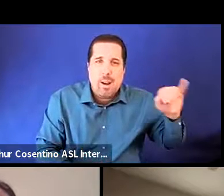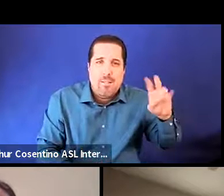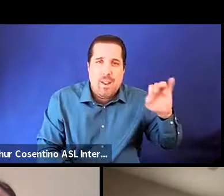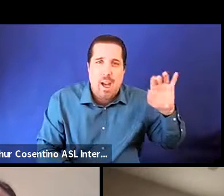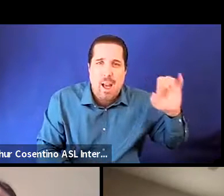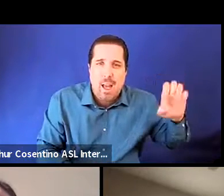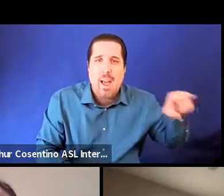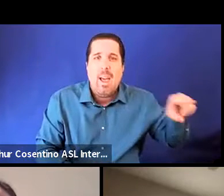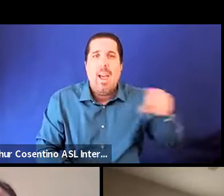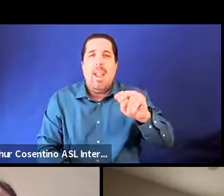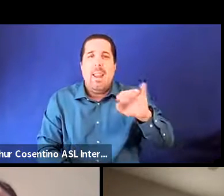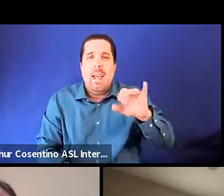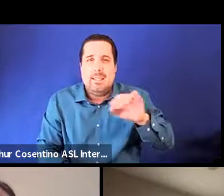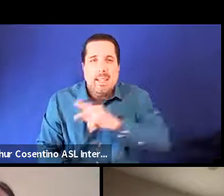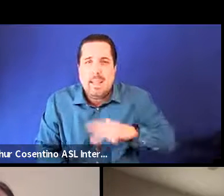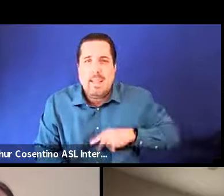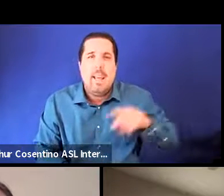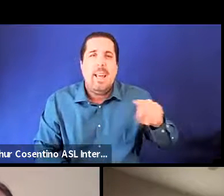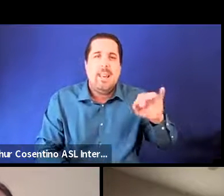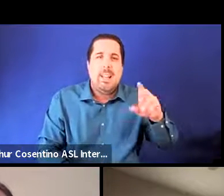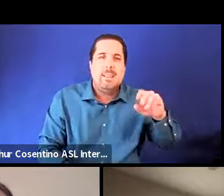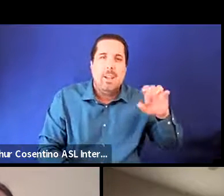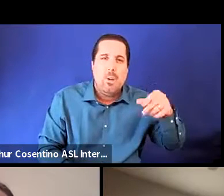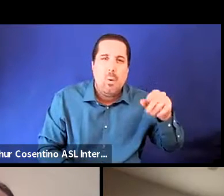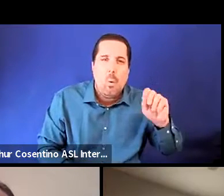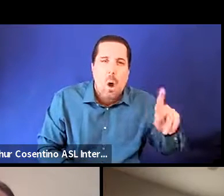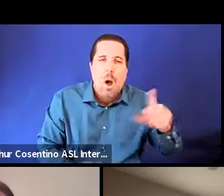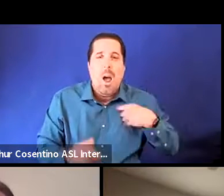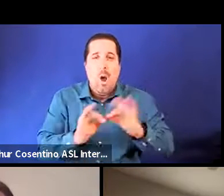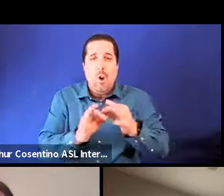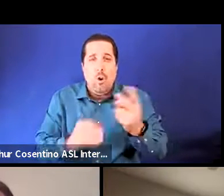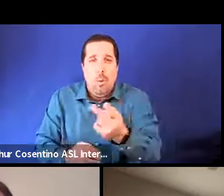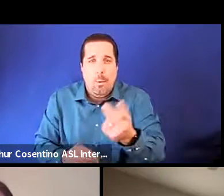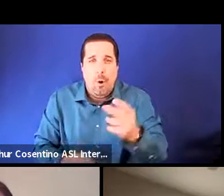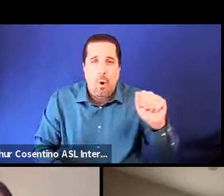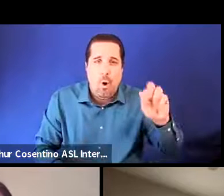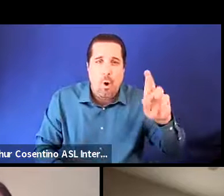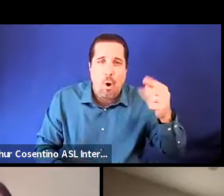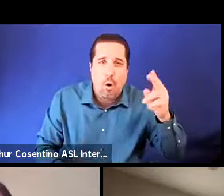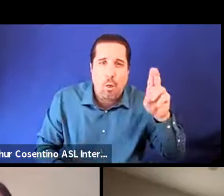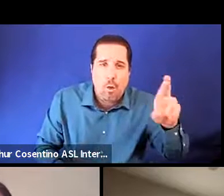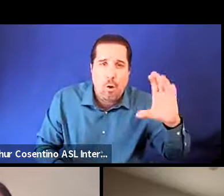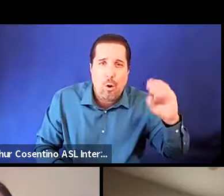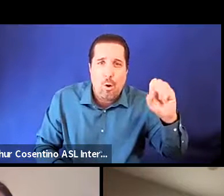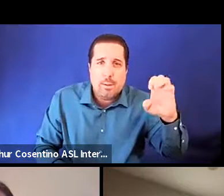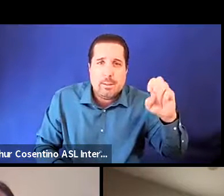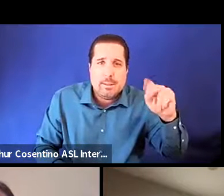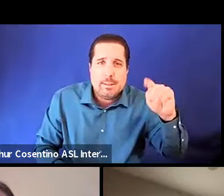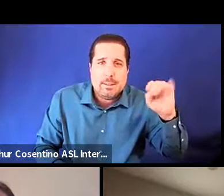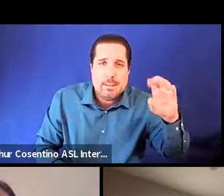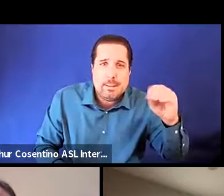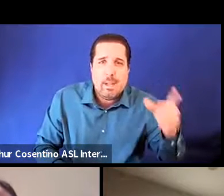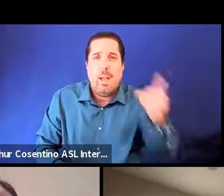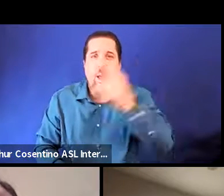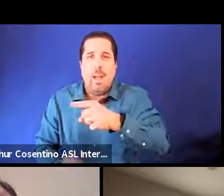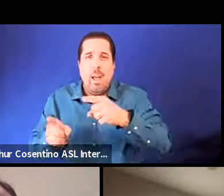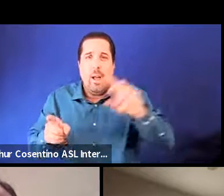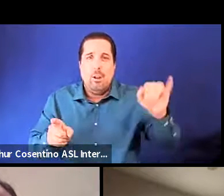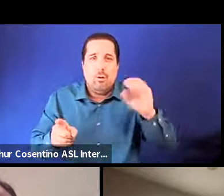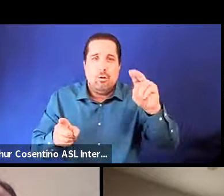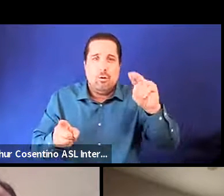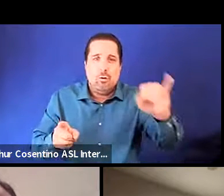King, Nancy Kwok, our interpreters, Arthur Cosentino and Joni Dunn.